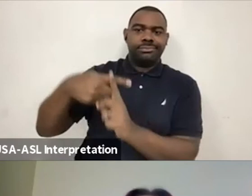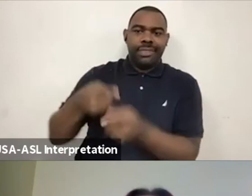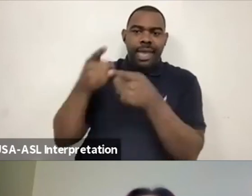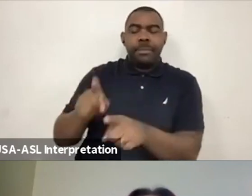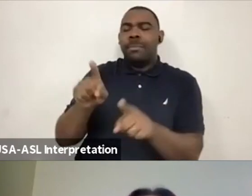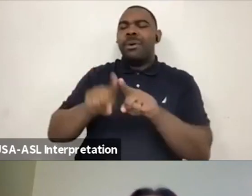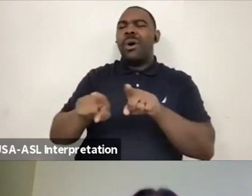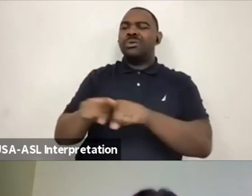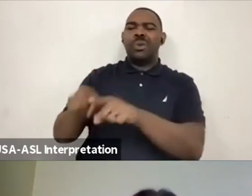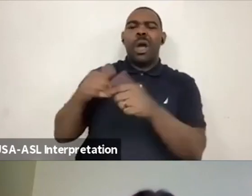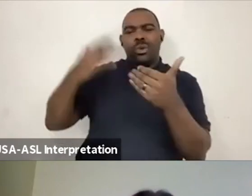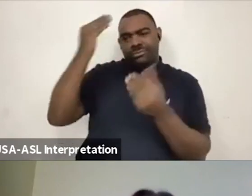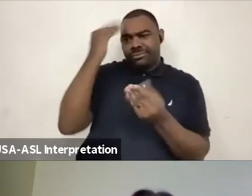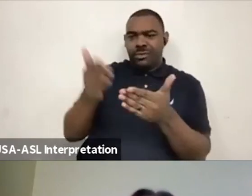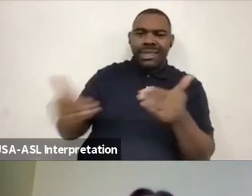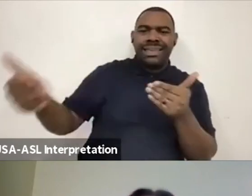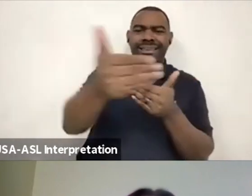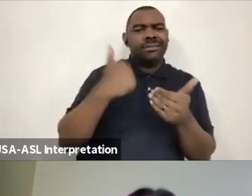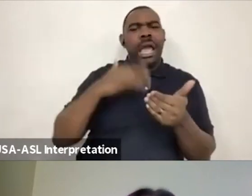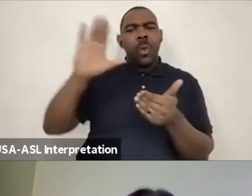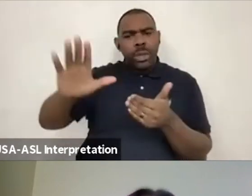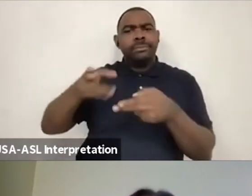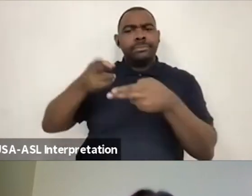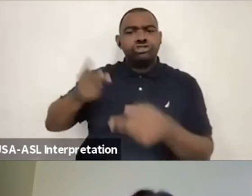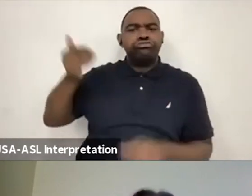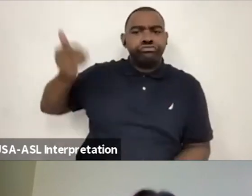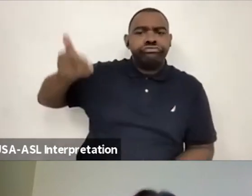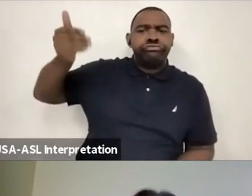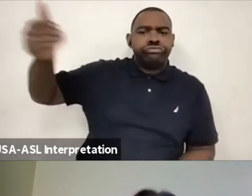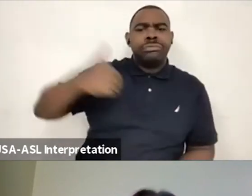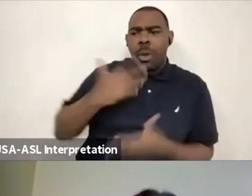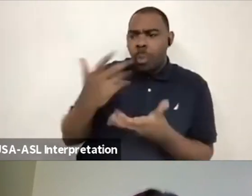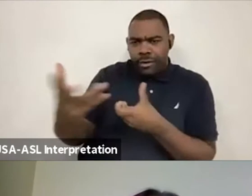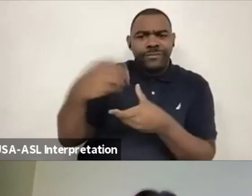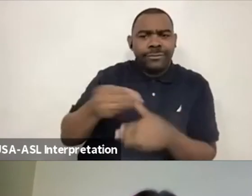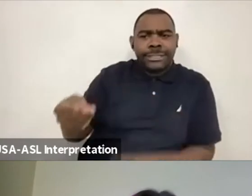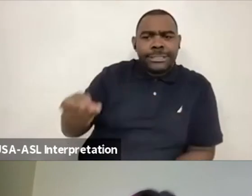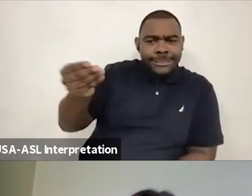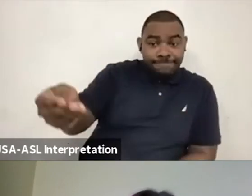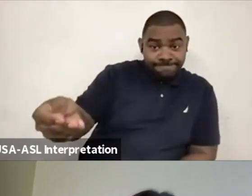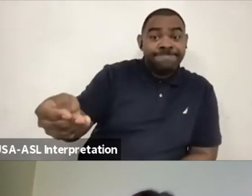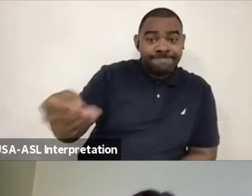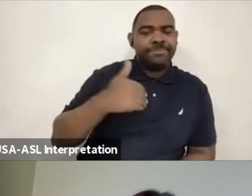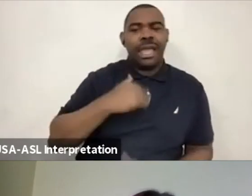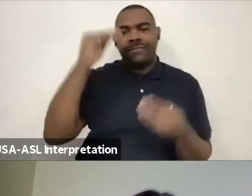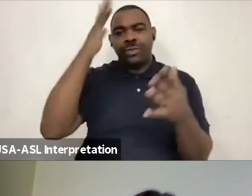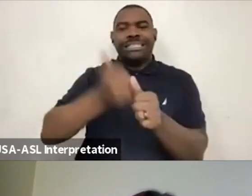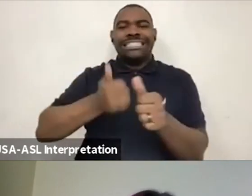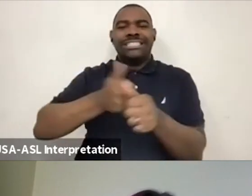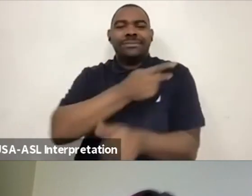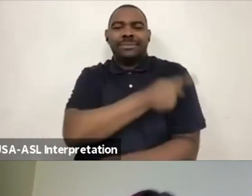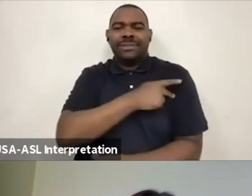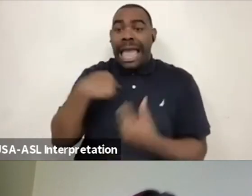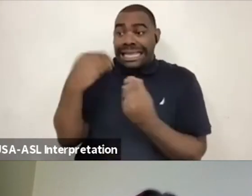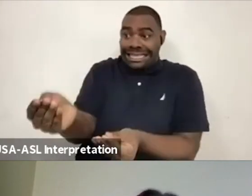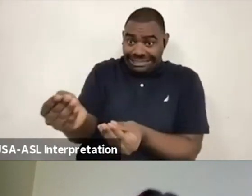like, this is what I'm going to keep mentioning, and I would like you to be part of this. And so I inform every patient. I give them that flyer. I tell them what